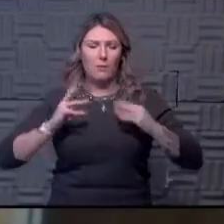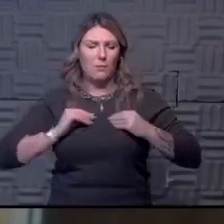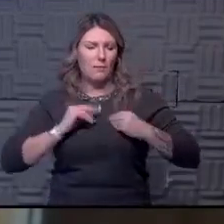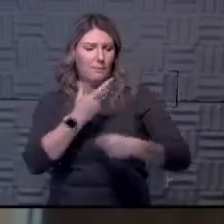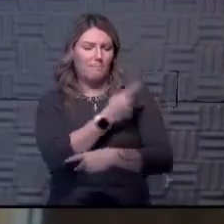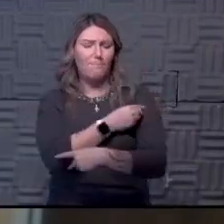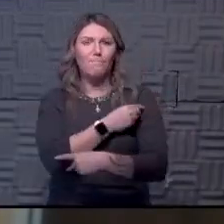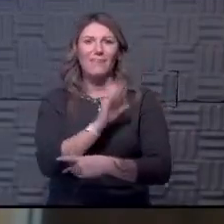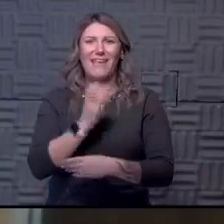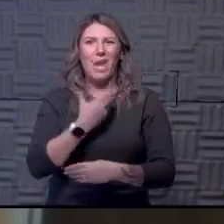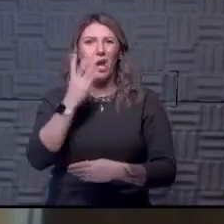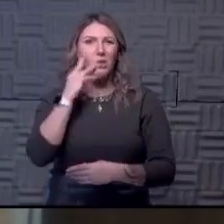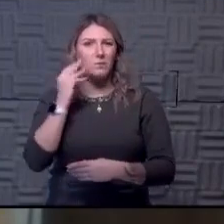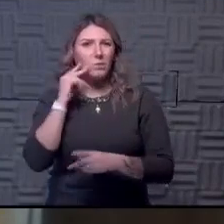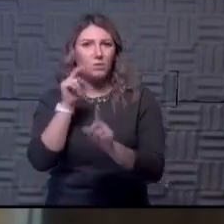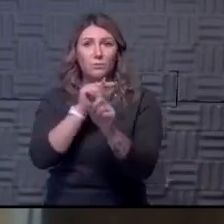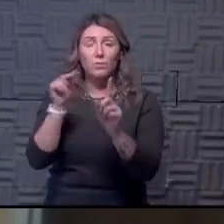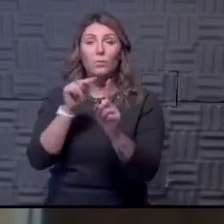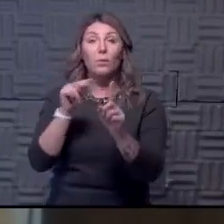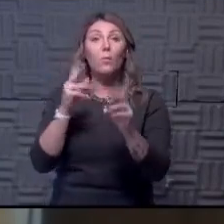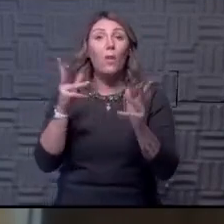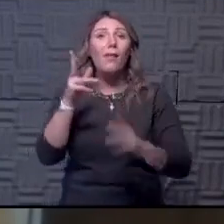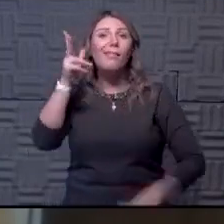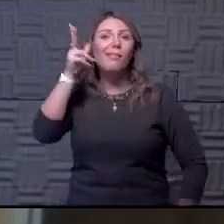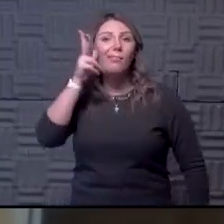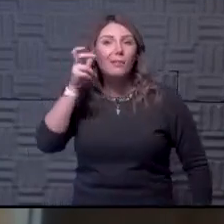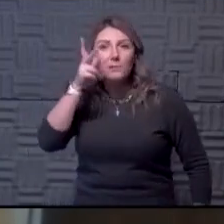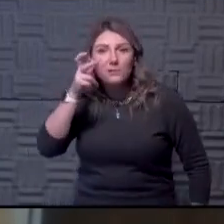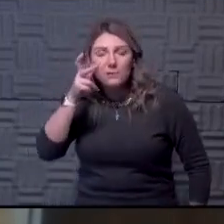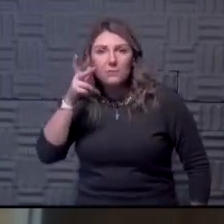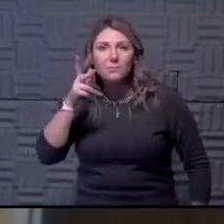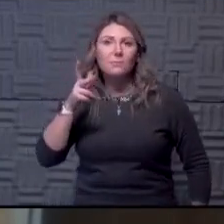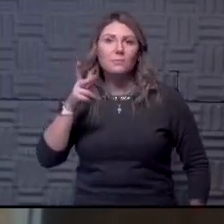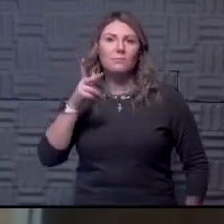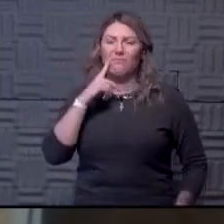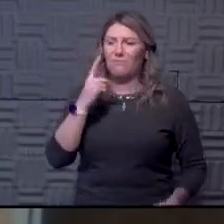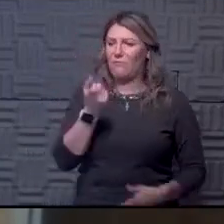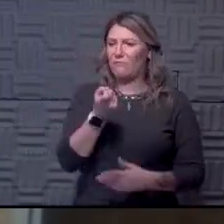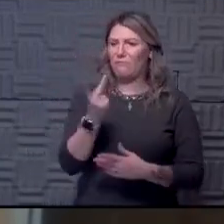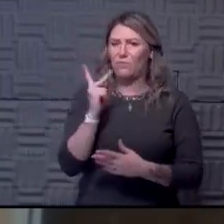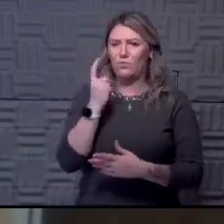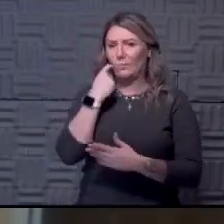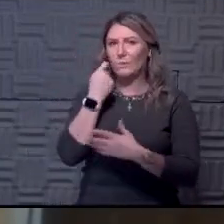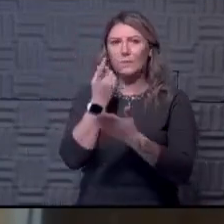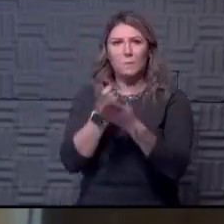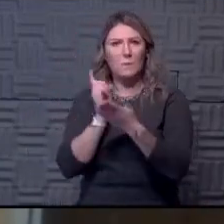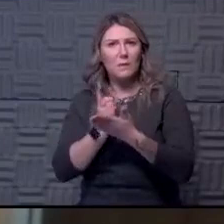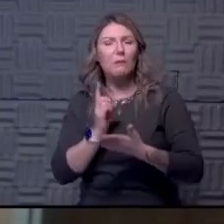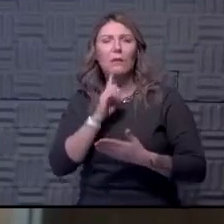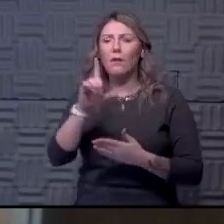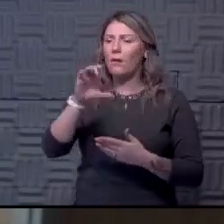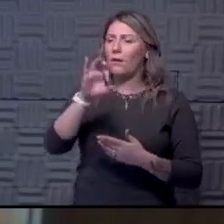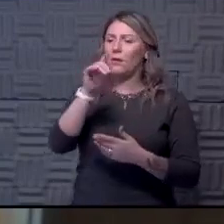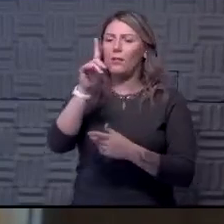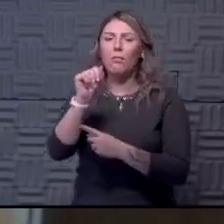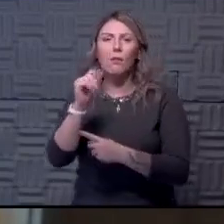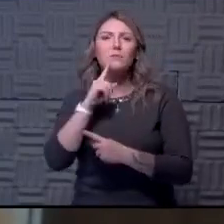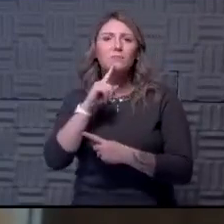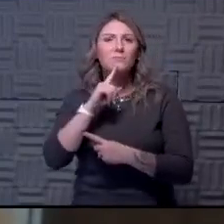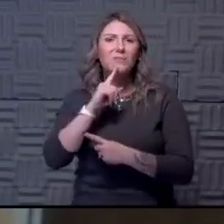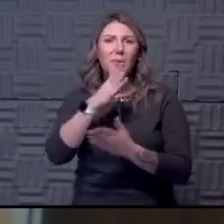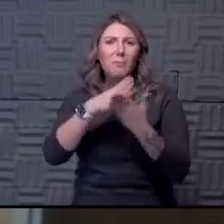experience. Number one, it's listening. We've done, just in the last few weeks, over 50, Claudia's been a big part of this,